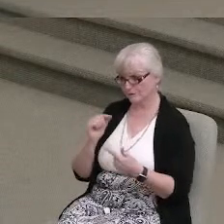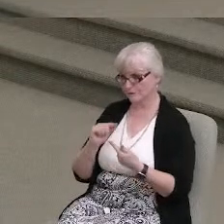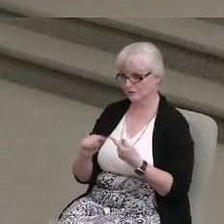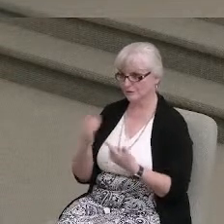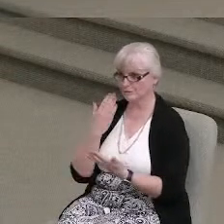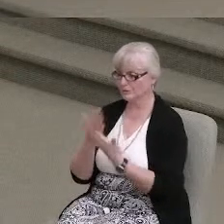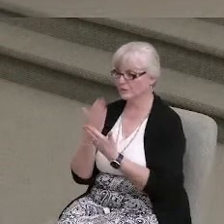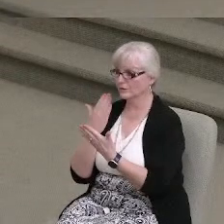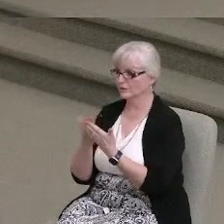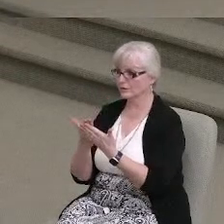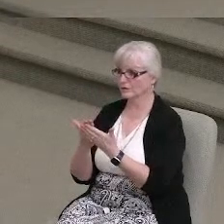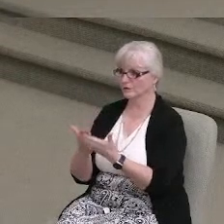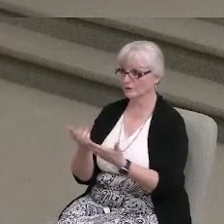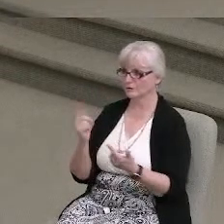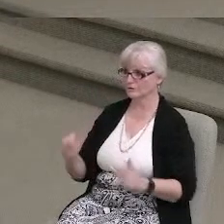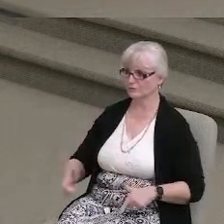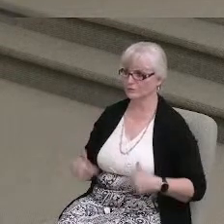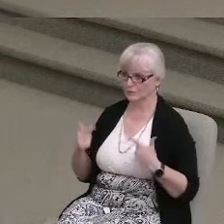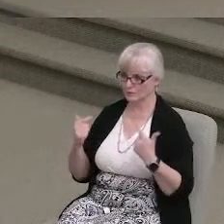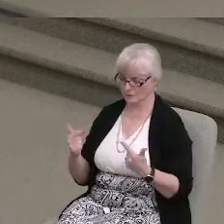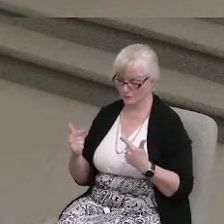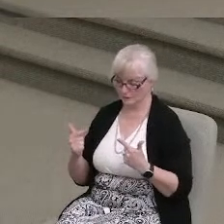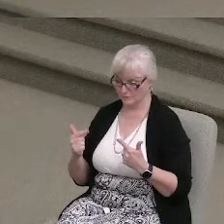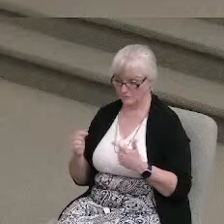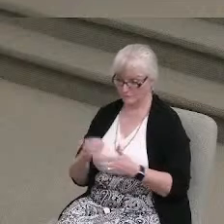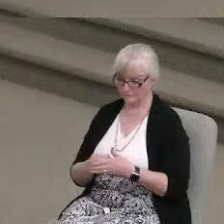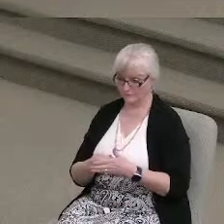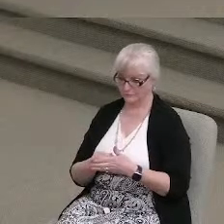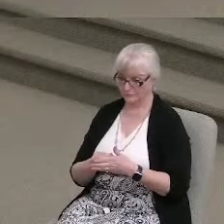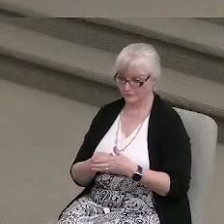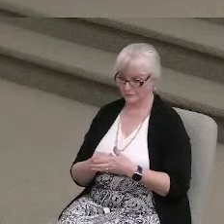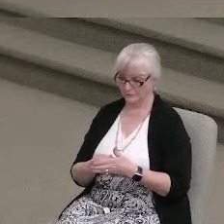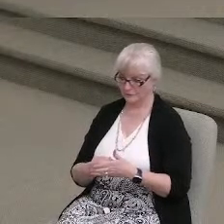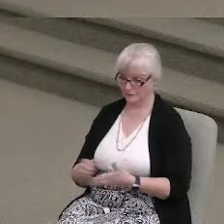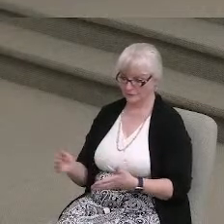and let it also be a celebration of the new life we've been given through